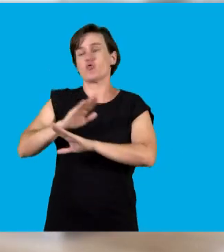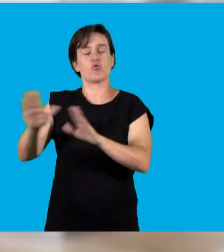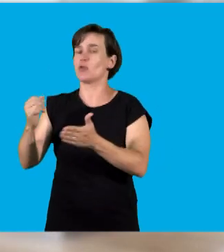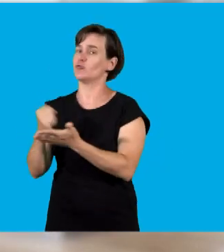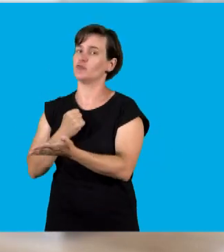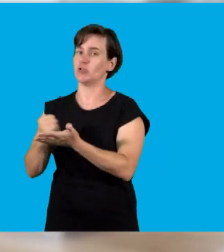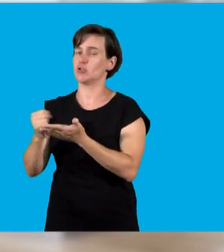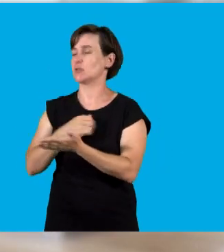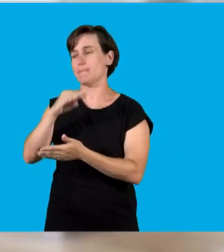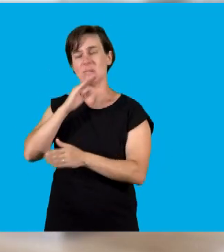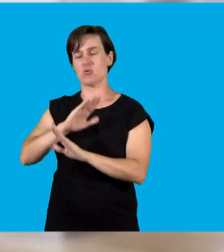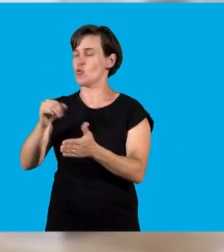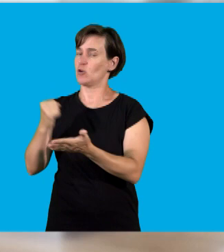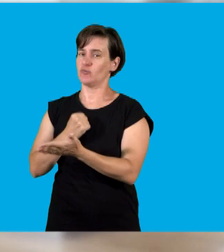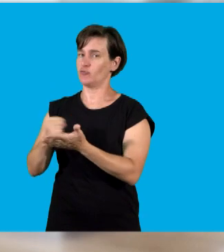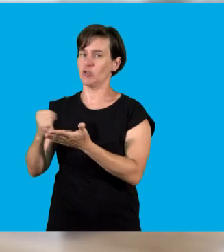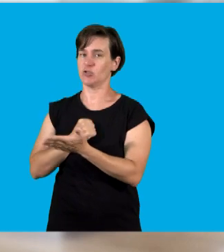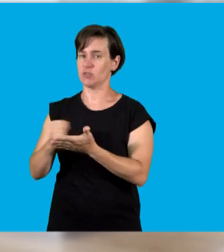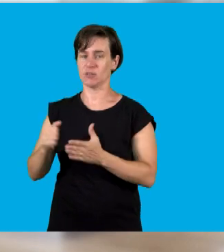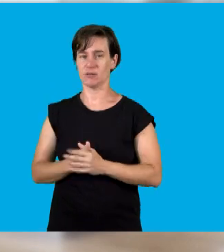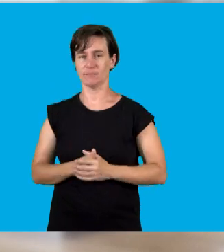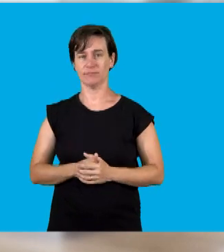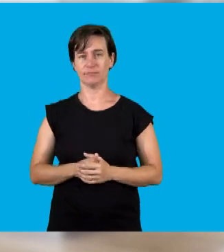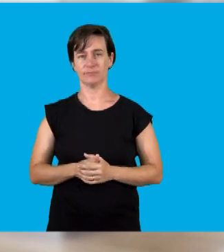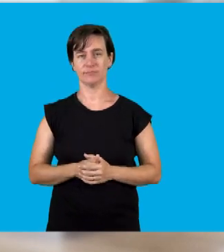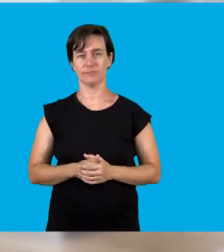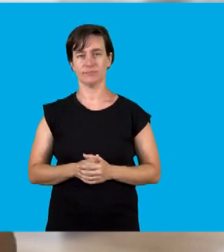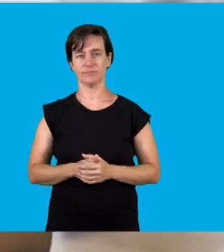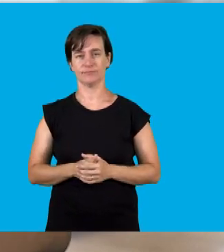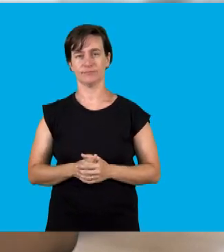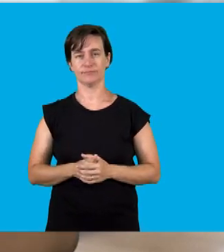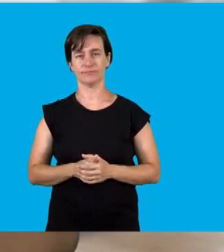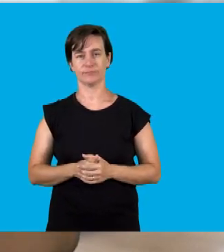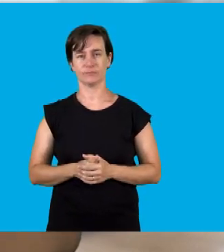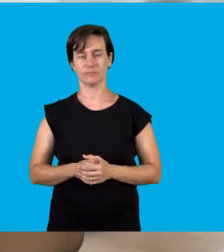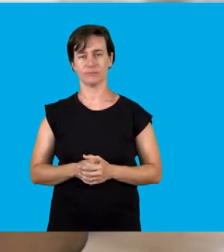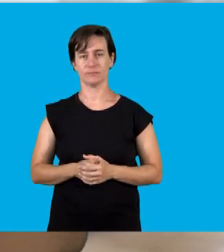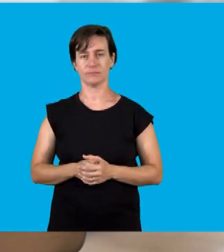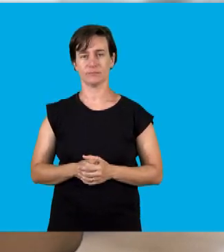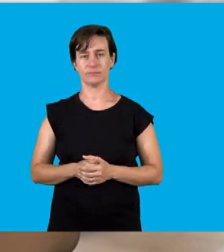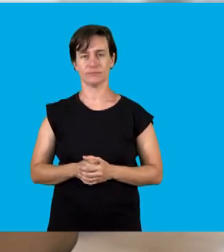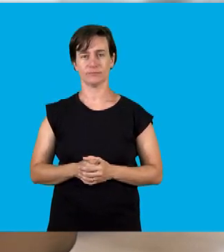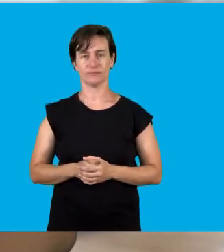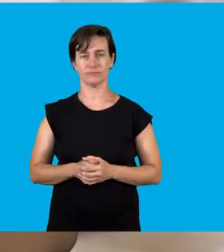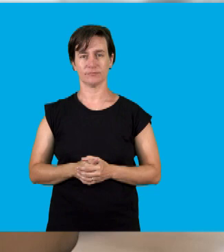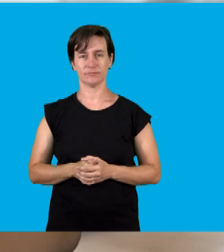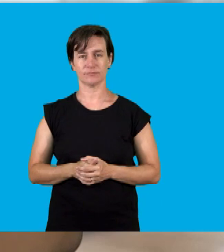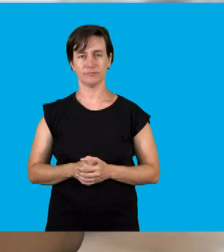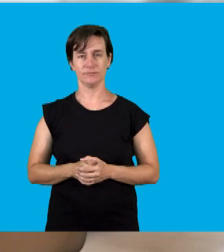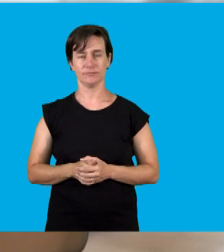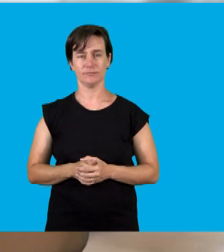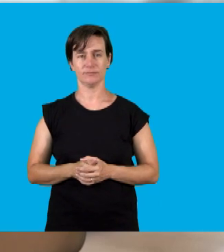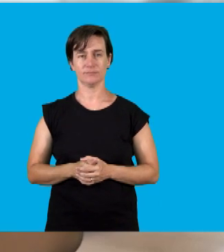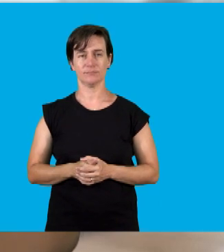to those which are unregistered with the CIPC who do not pay tax. So you find even hairdressers under the